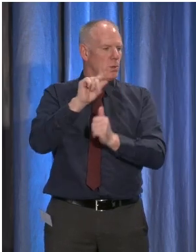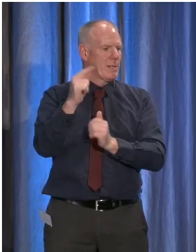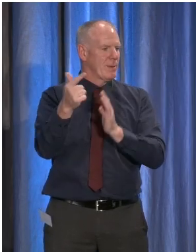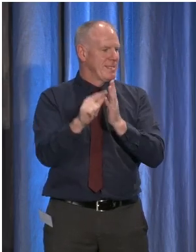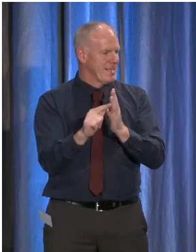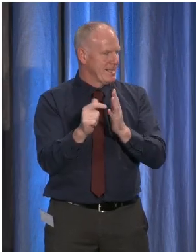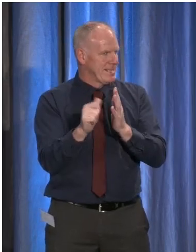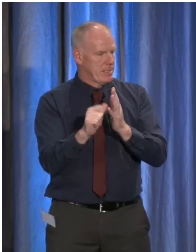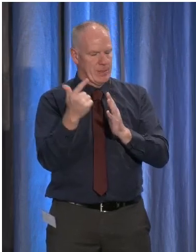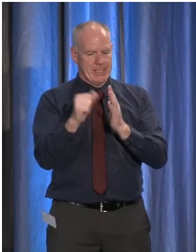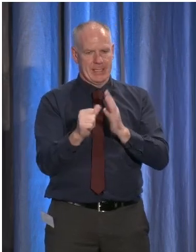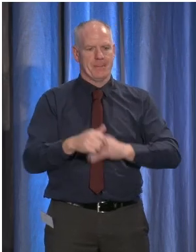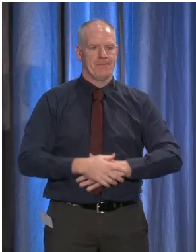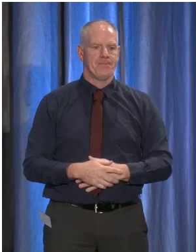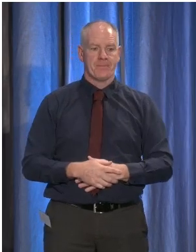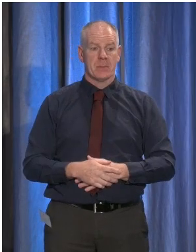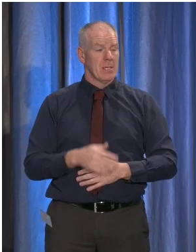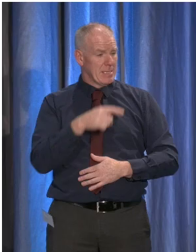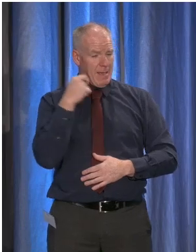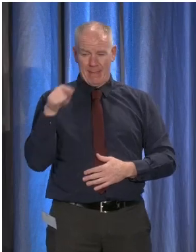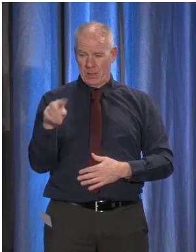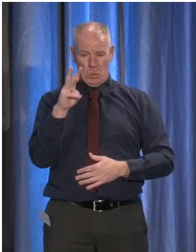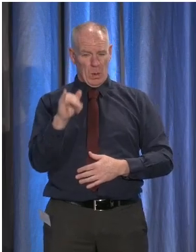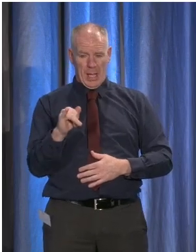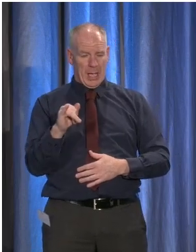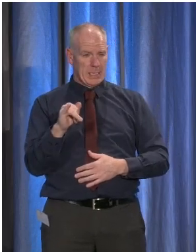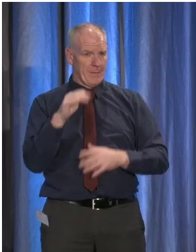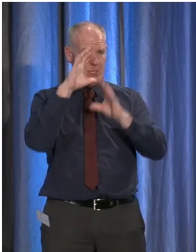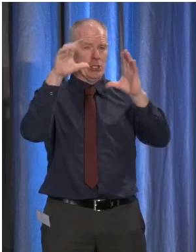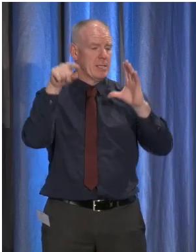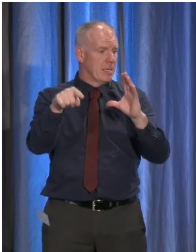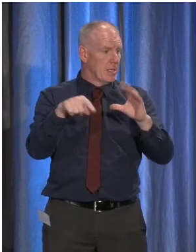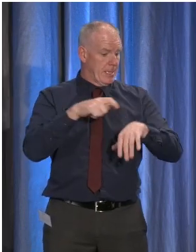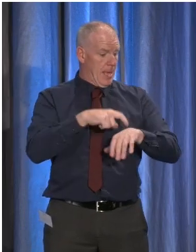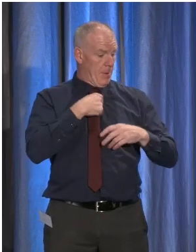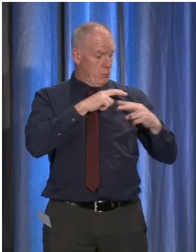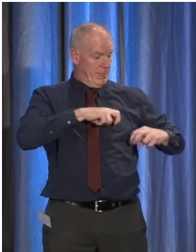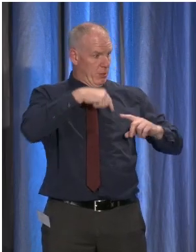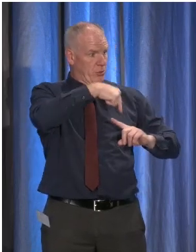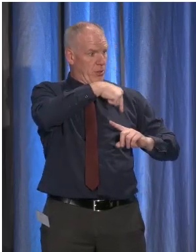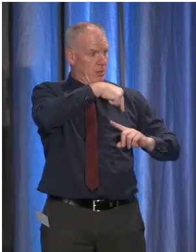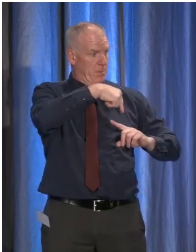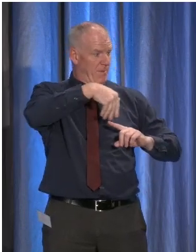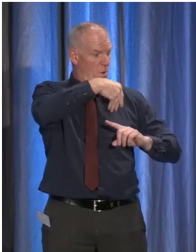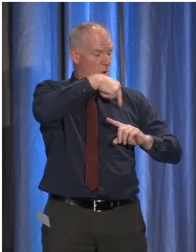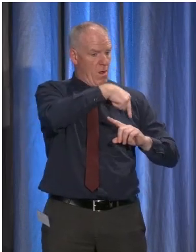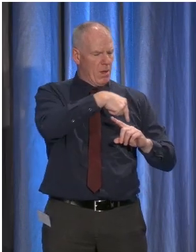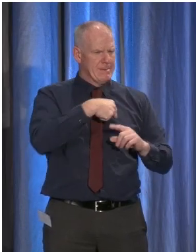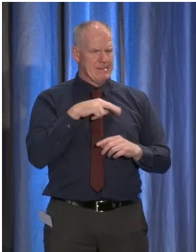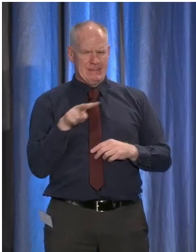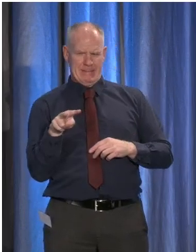26. I mention this because at the time of our study, we could sense in